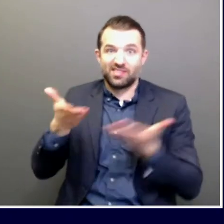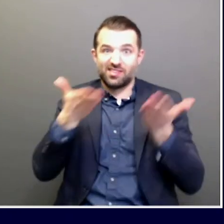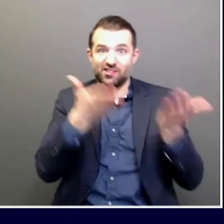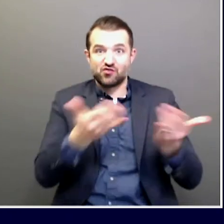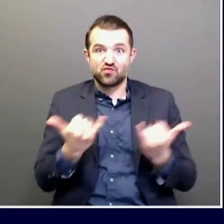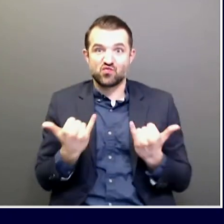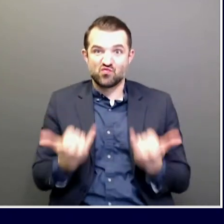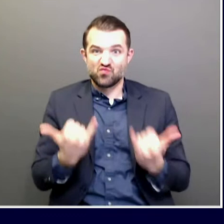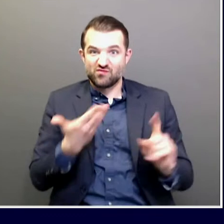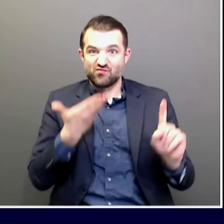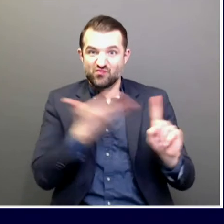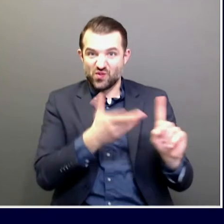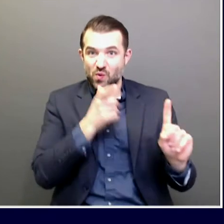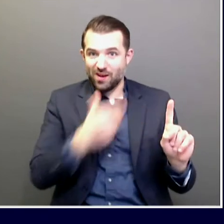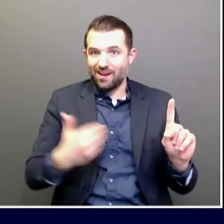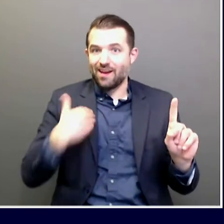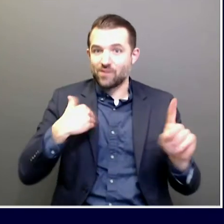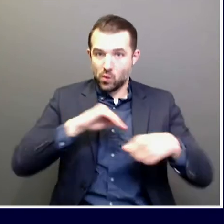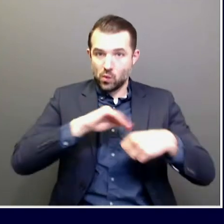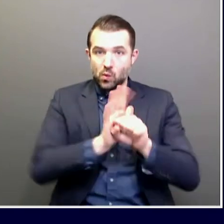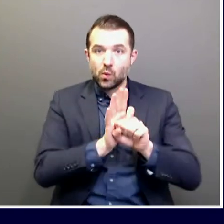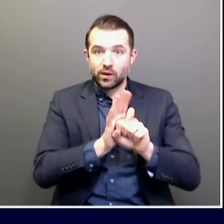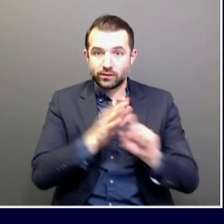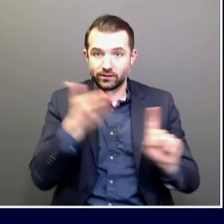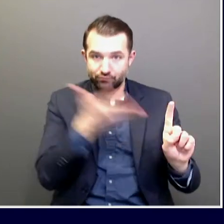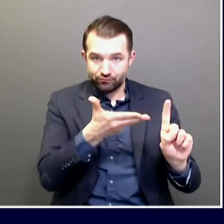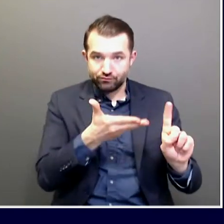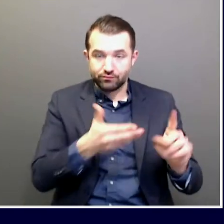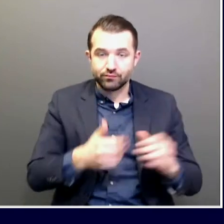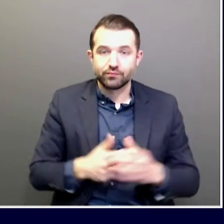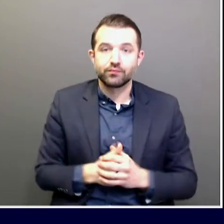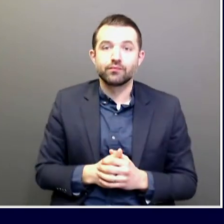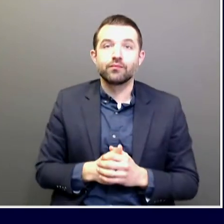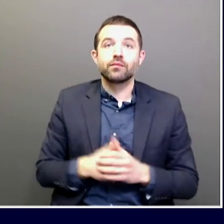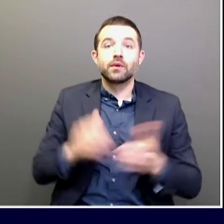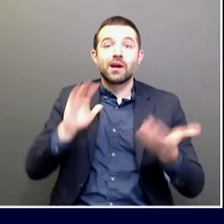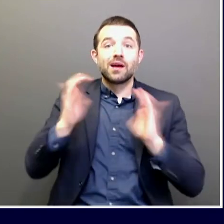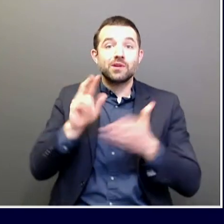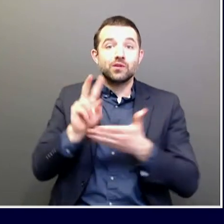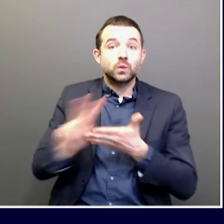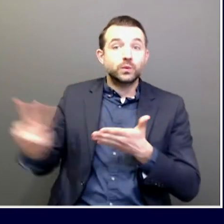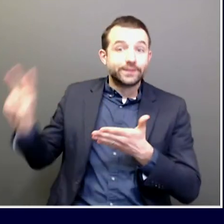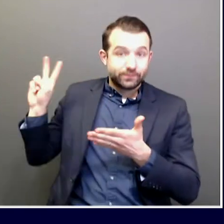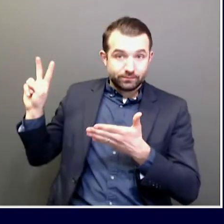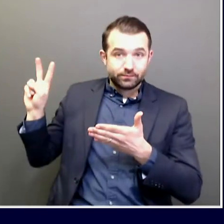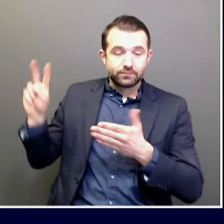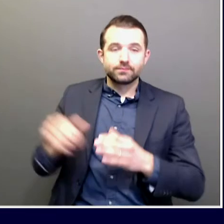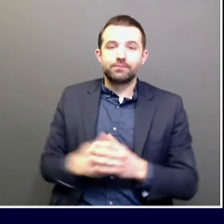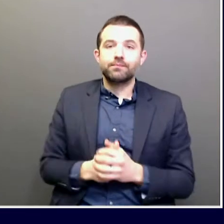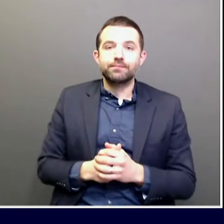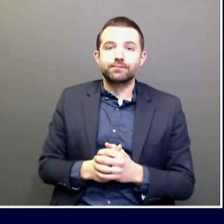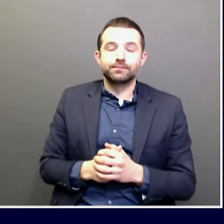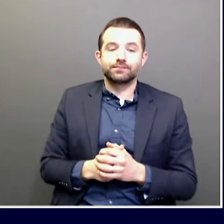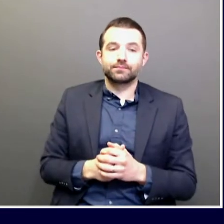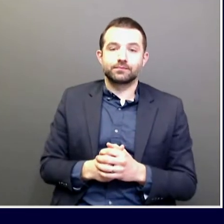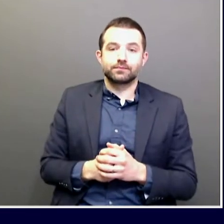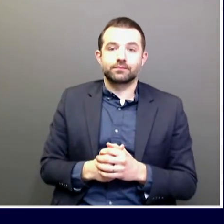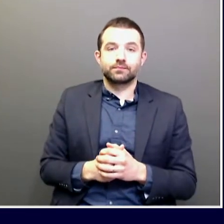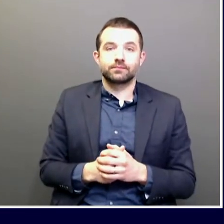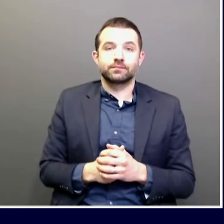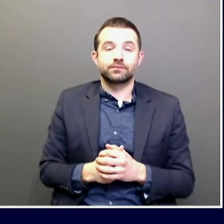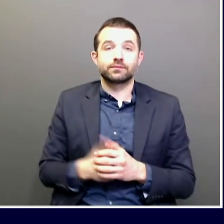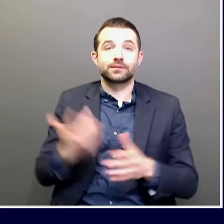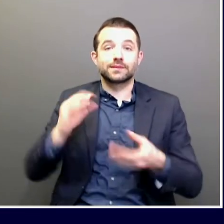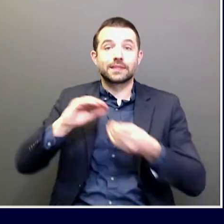seen similar reductions in, say, for example, ICU admissions, where right now there are 70 people who are in